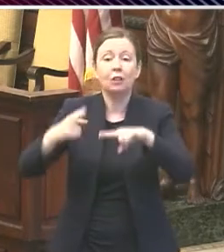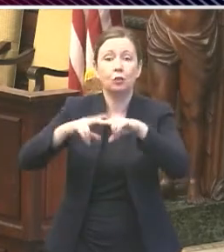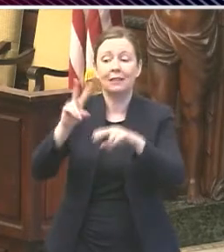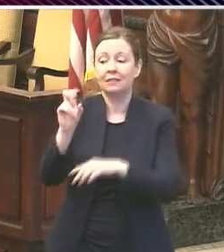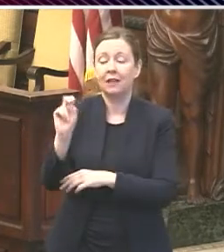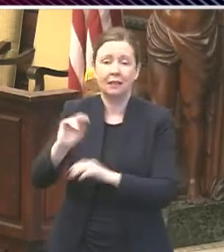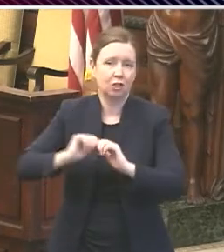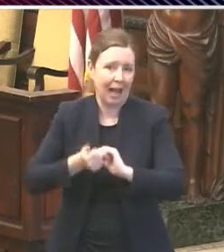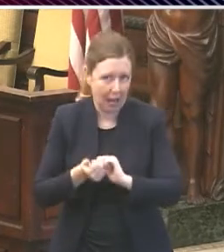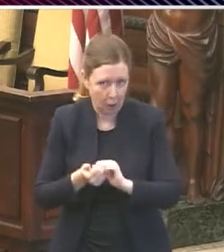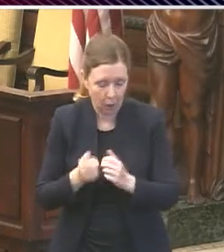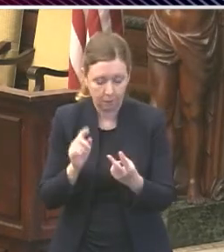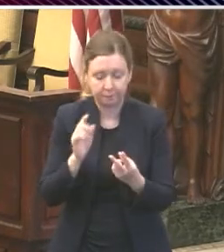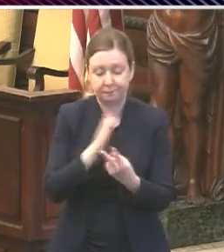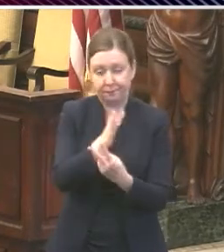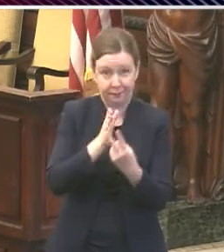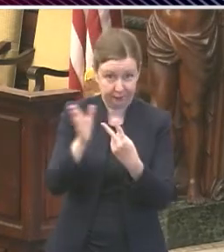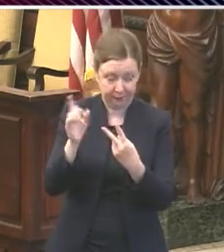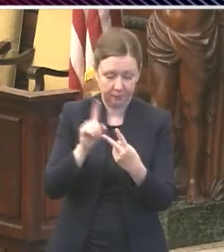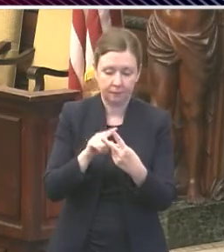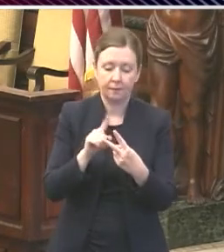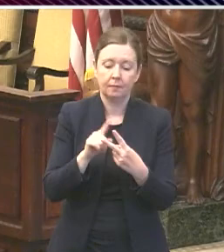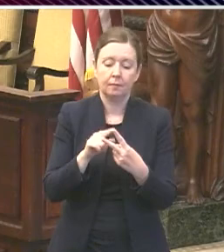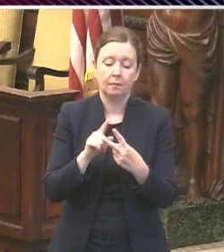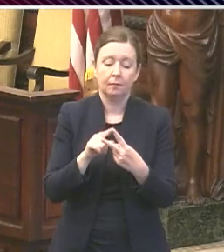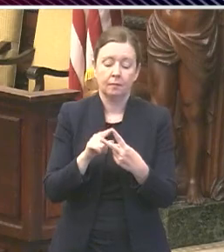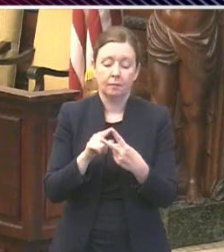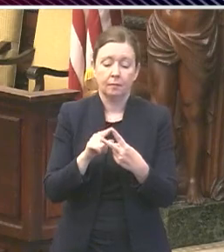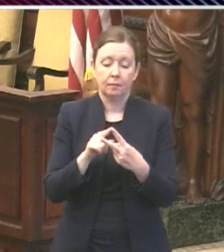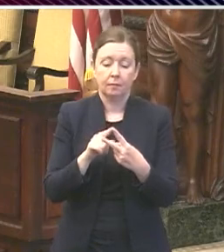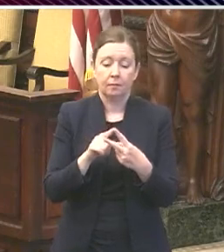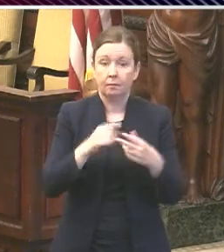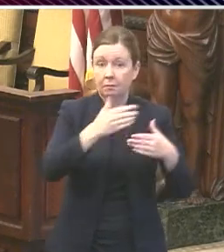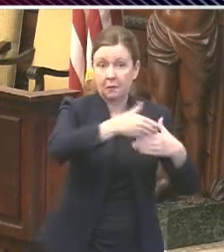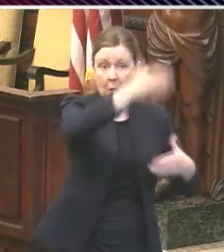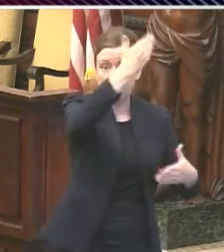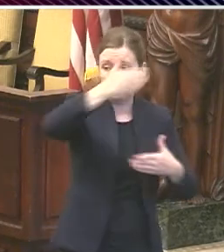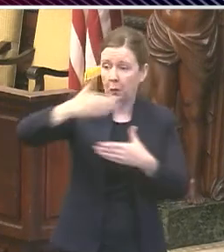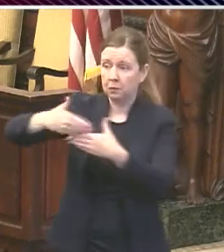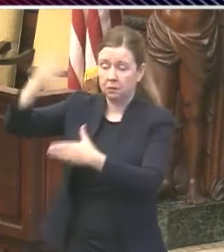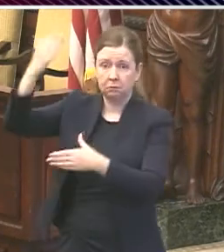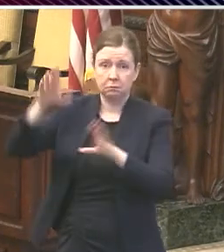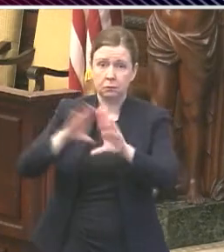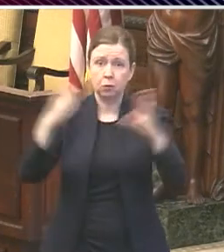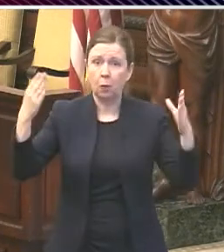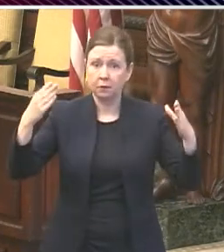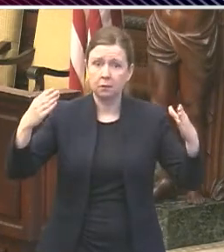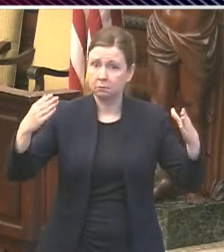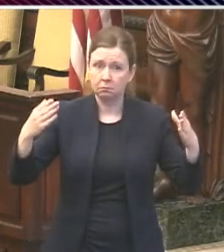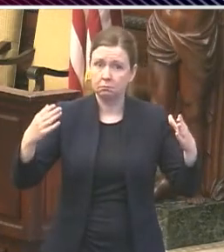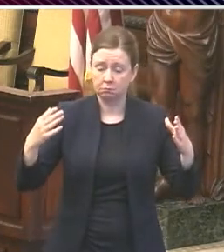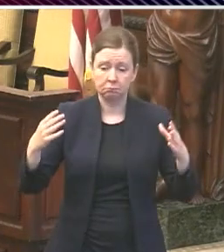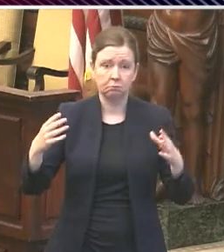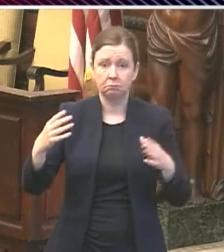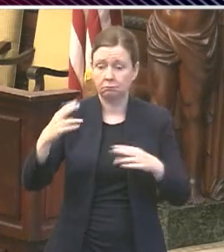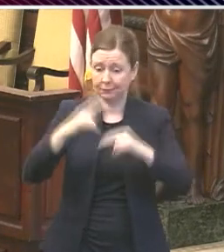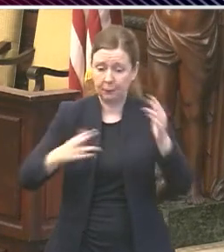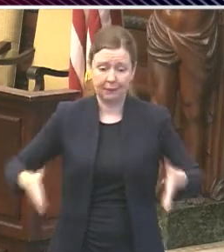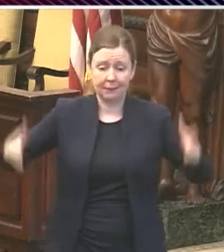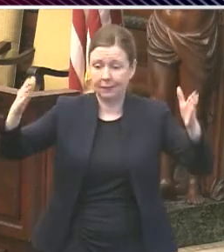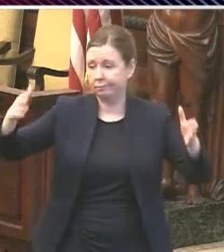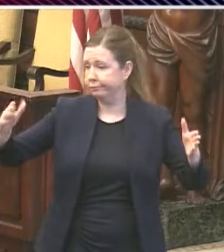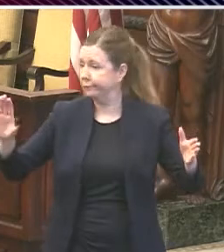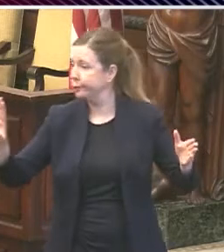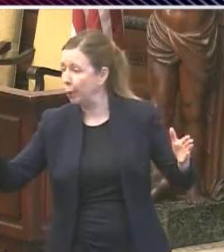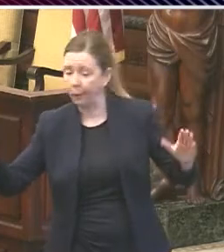by one of two ways. The first way is to simply open windows and or doors on two sides of the building so that air flows through the